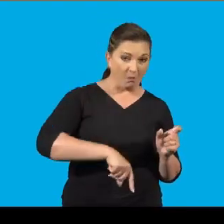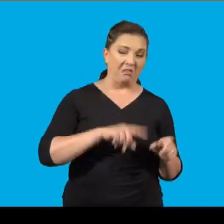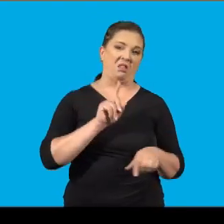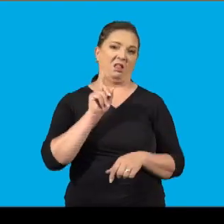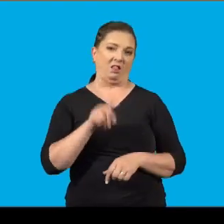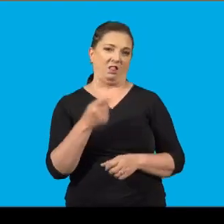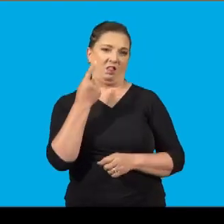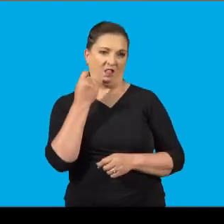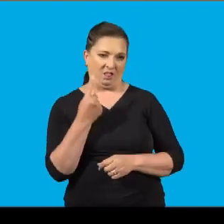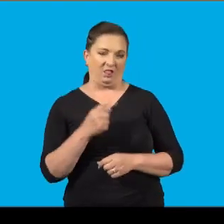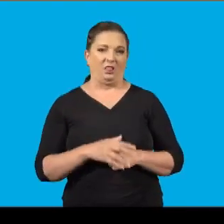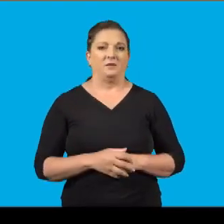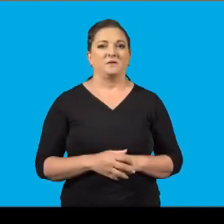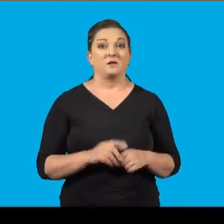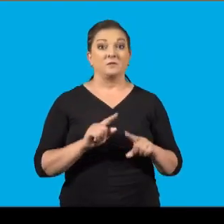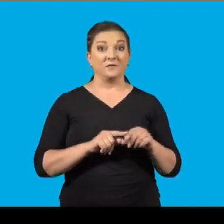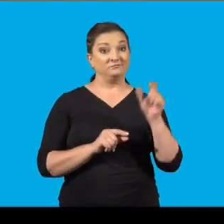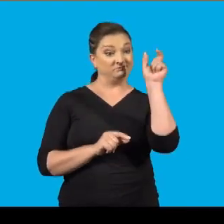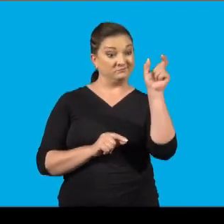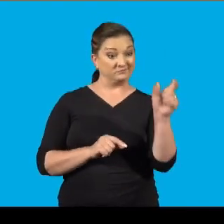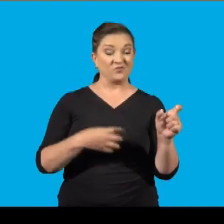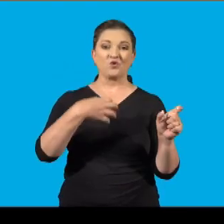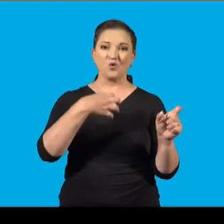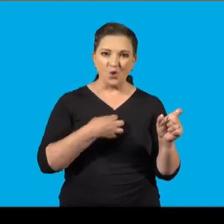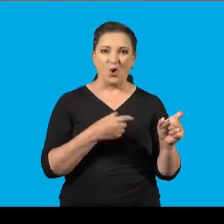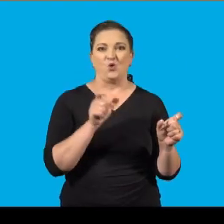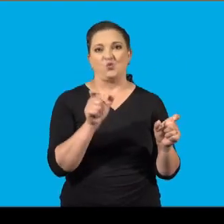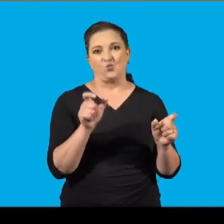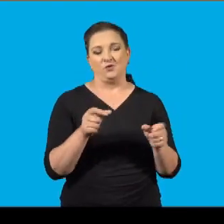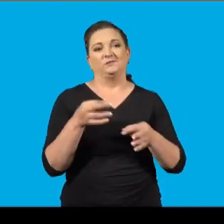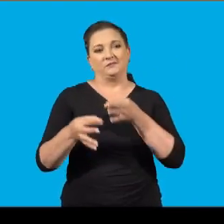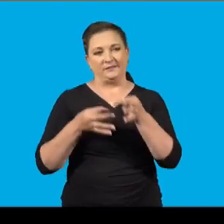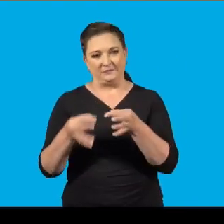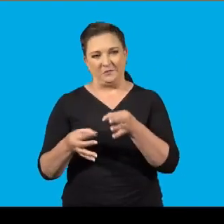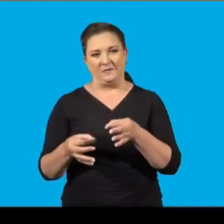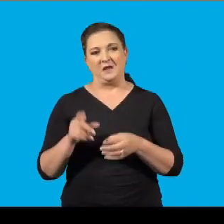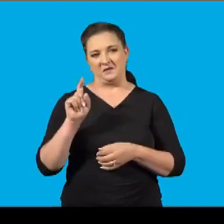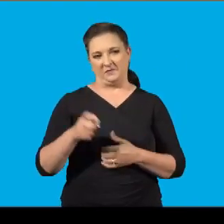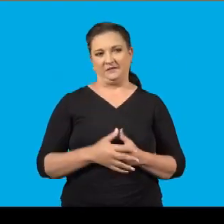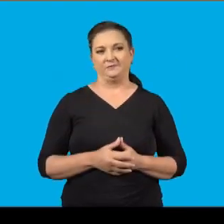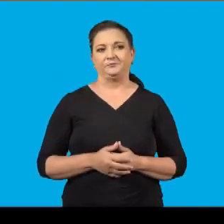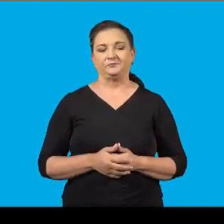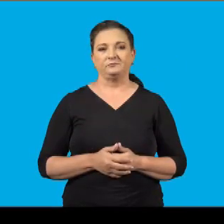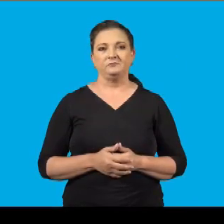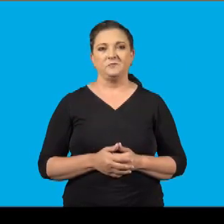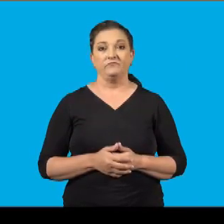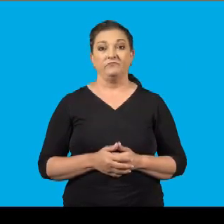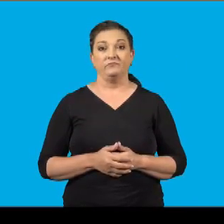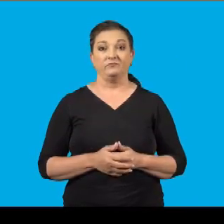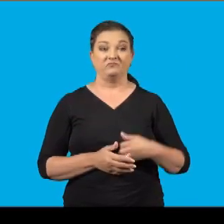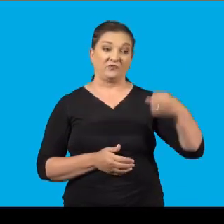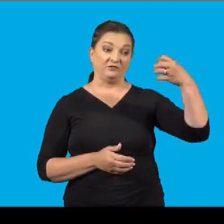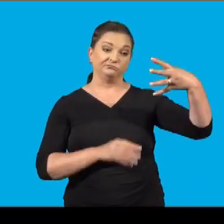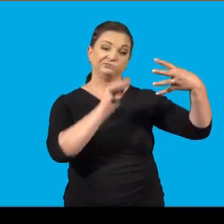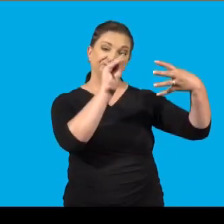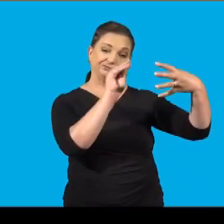Commission, exile, Government of National Unity, Record of Understanding, Sunset Clause, massacre, democracy,